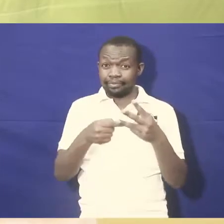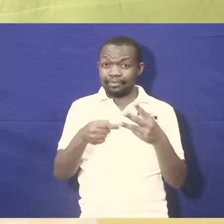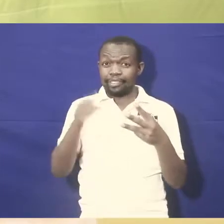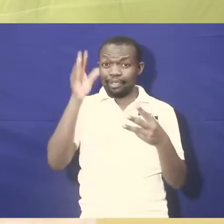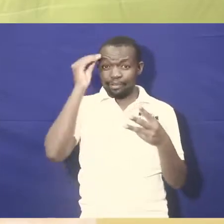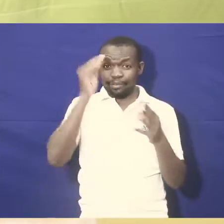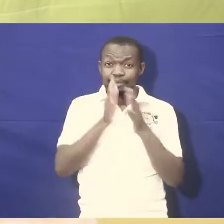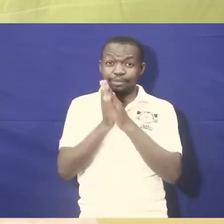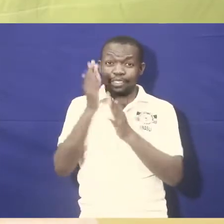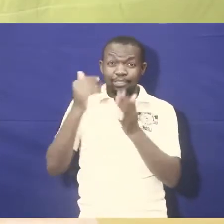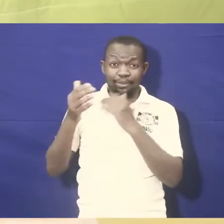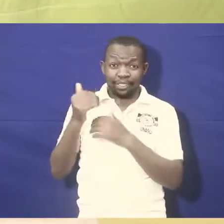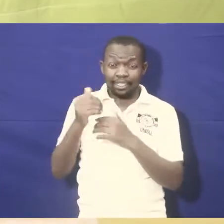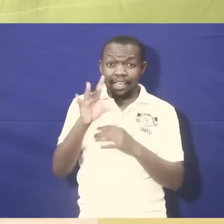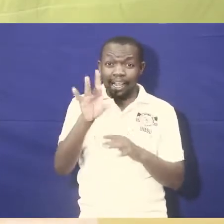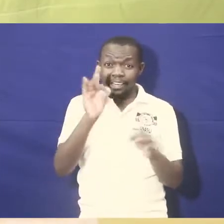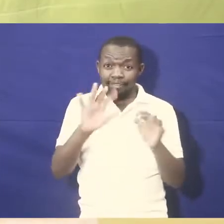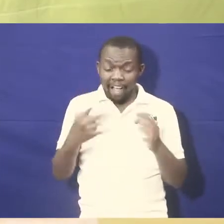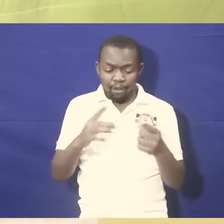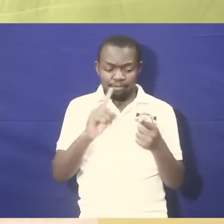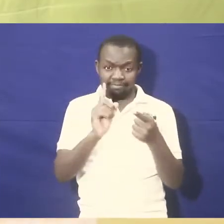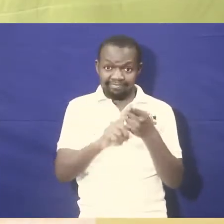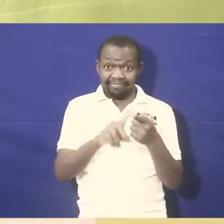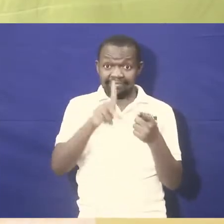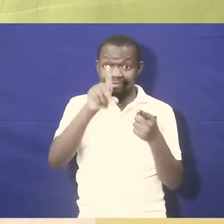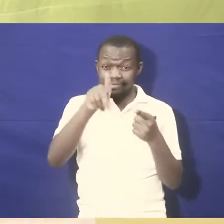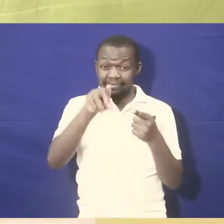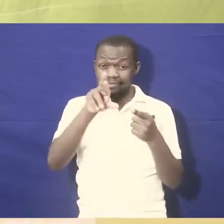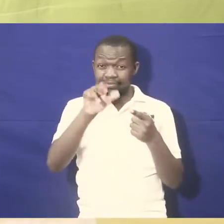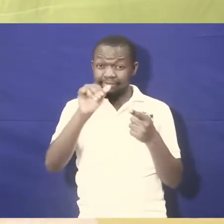We have identified them as primary,